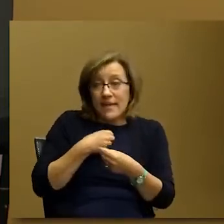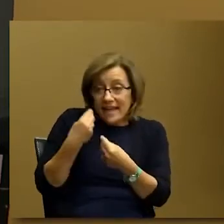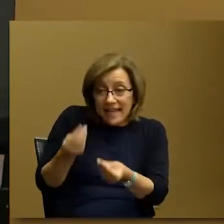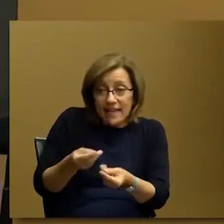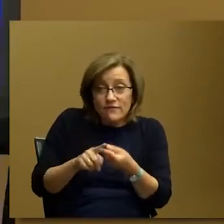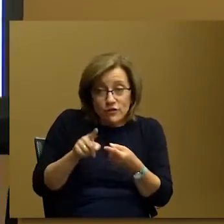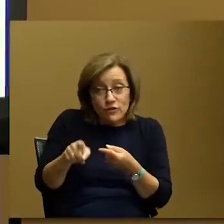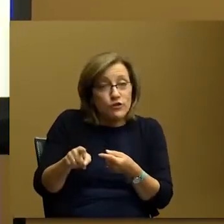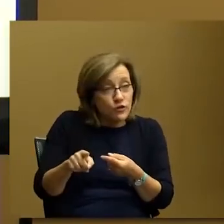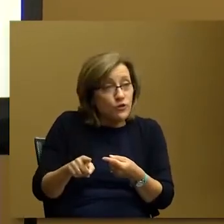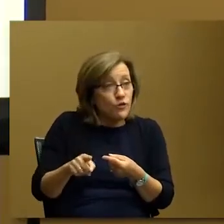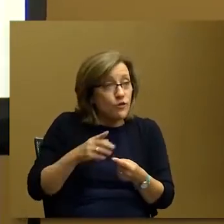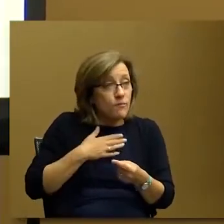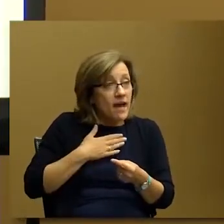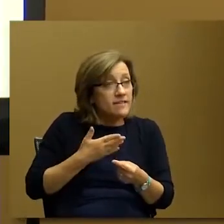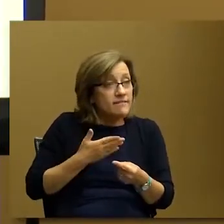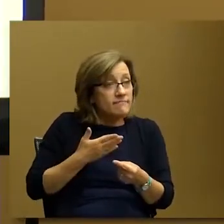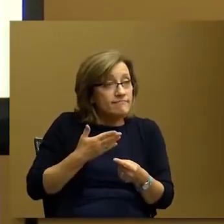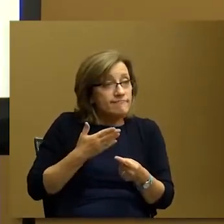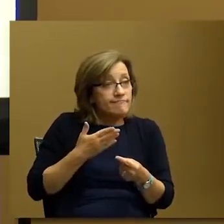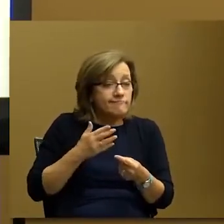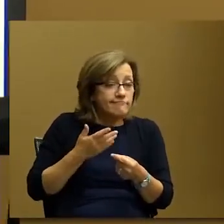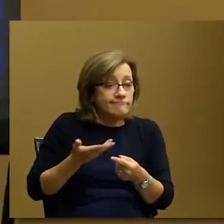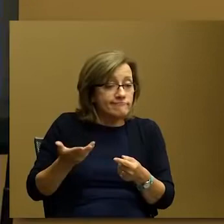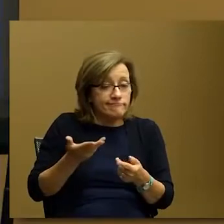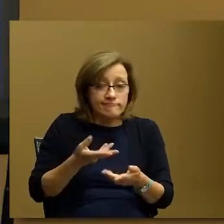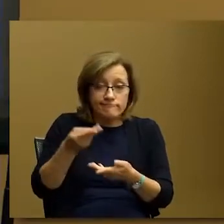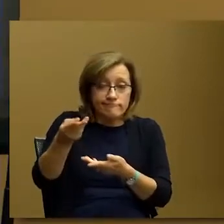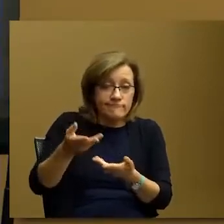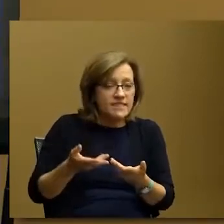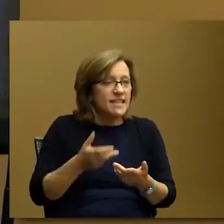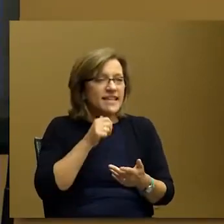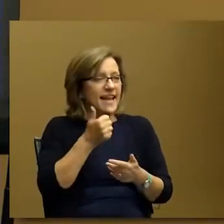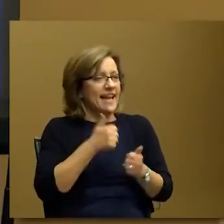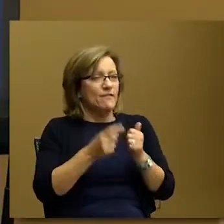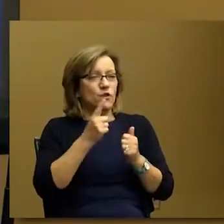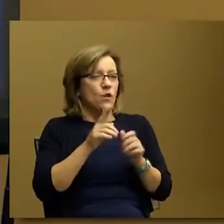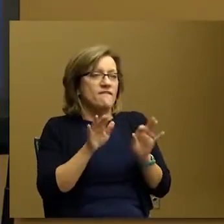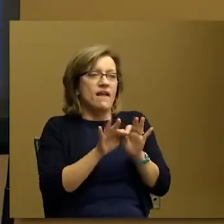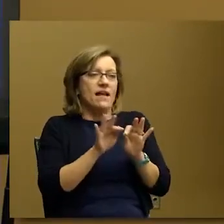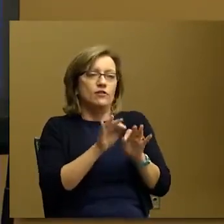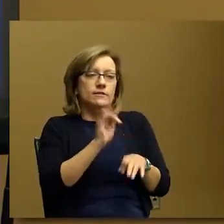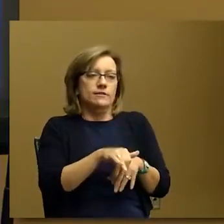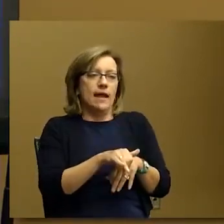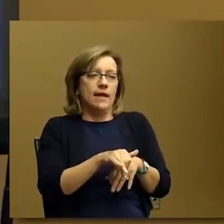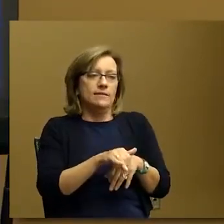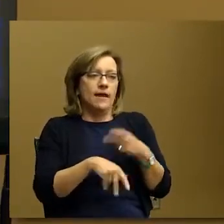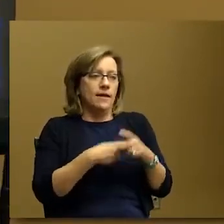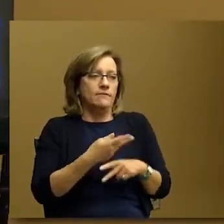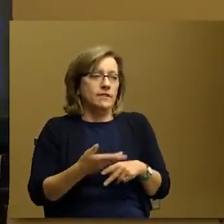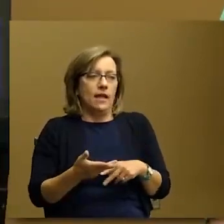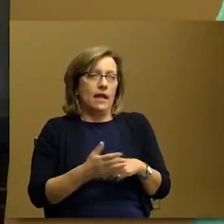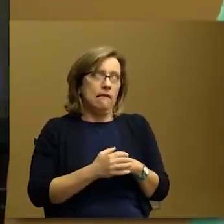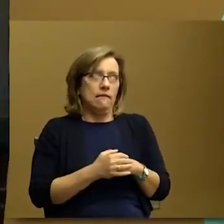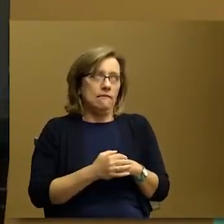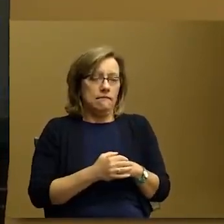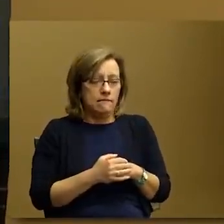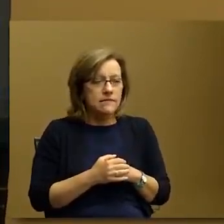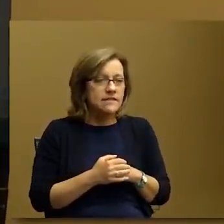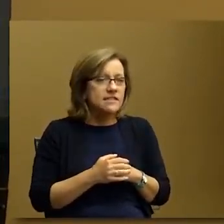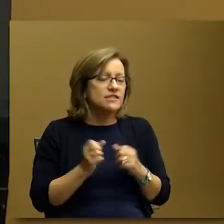to you. And not everybody values those things.